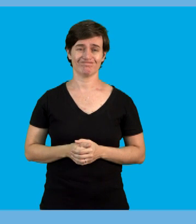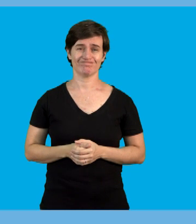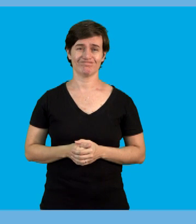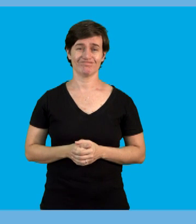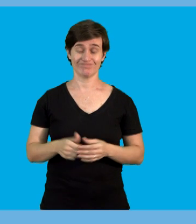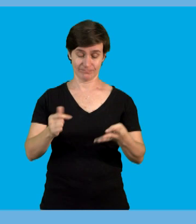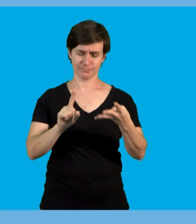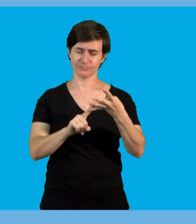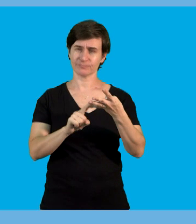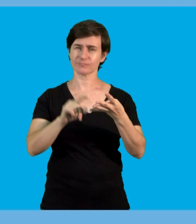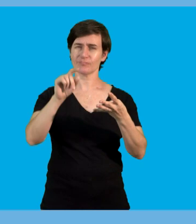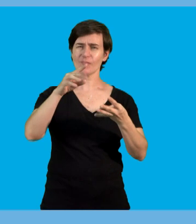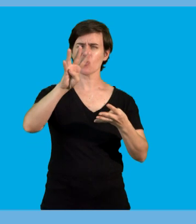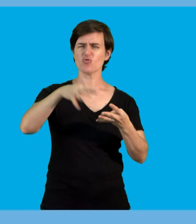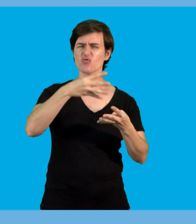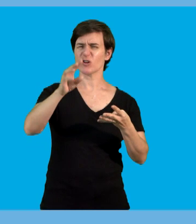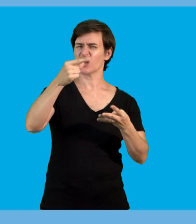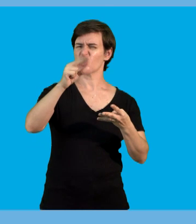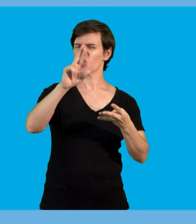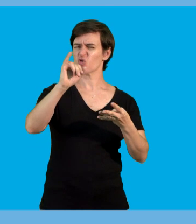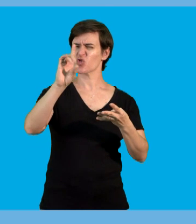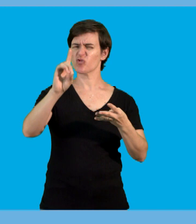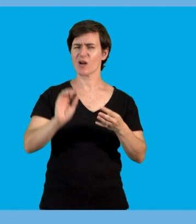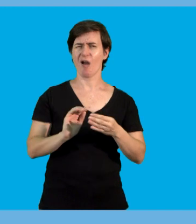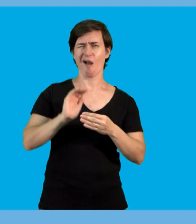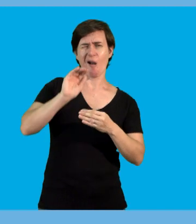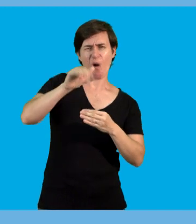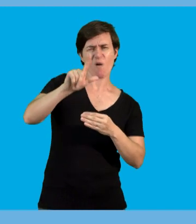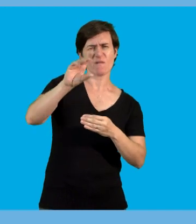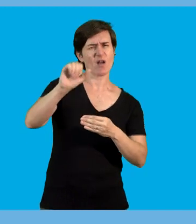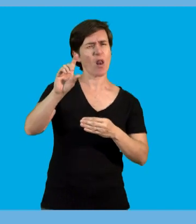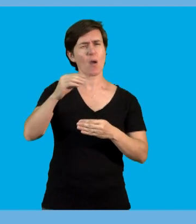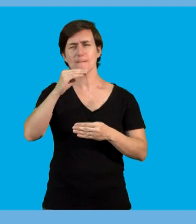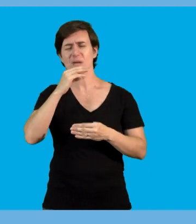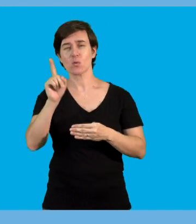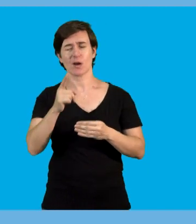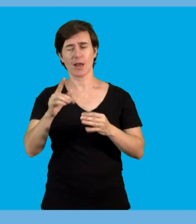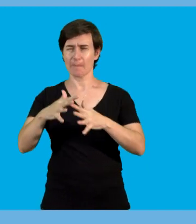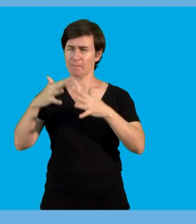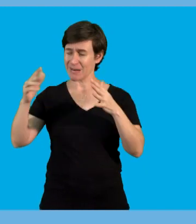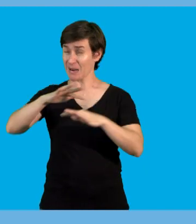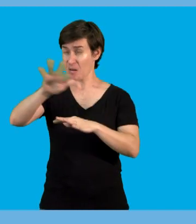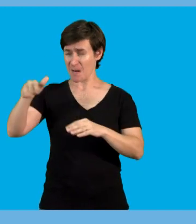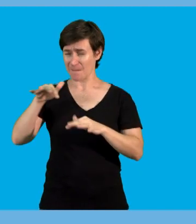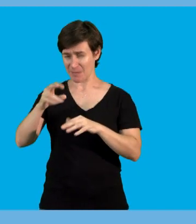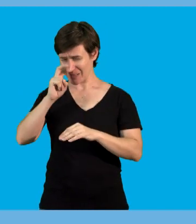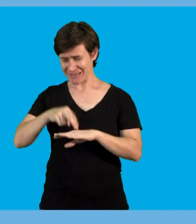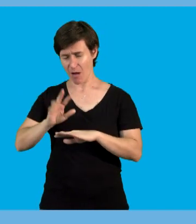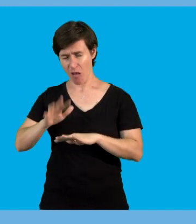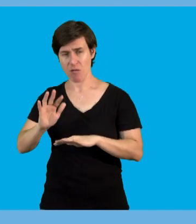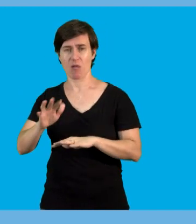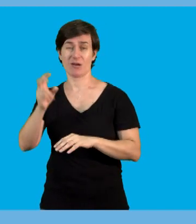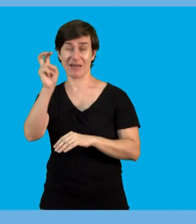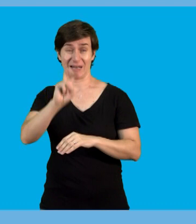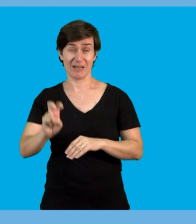addition to that, a grid overload occurs when there is a big demand for electricity